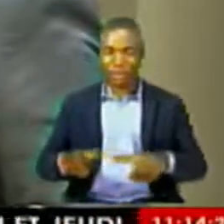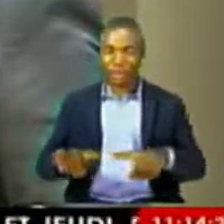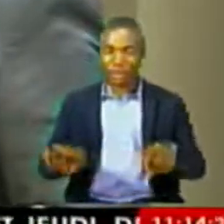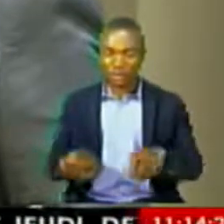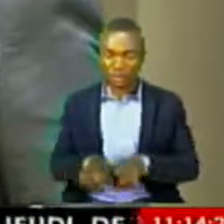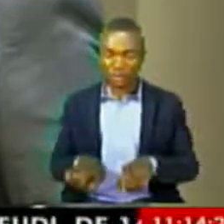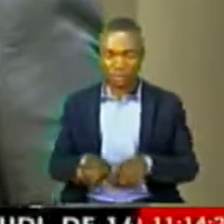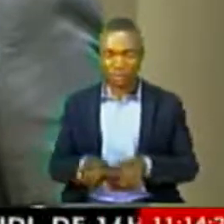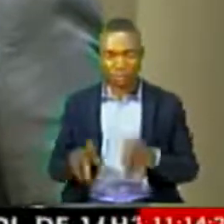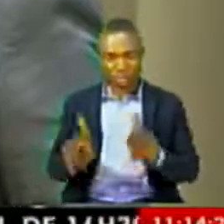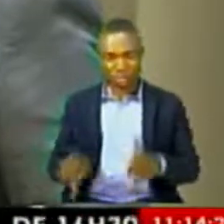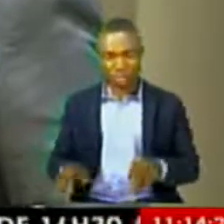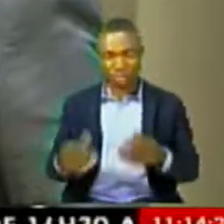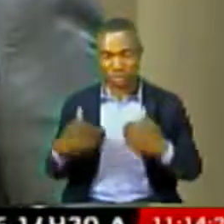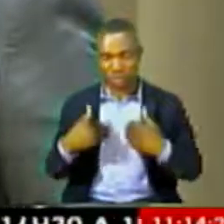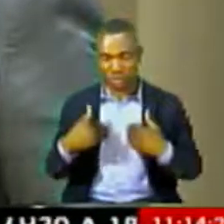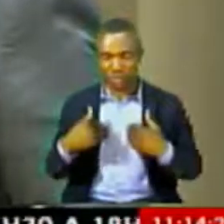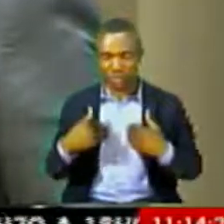As a human being,